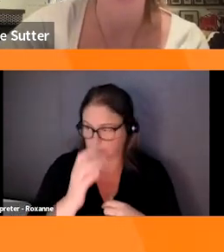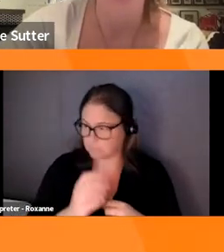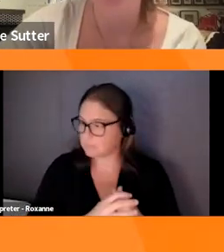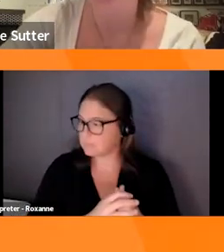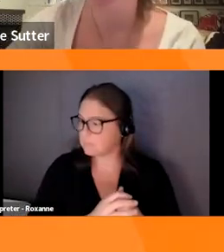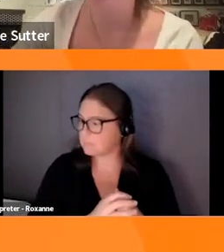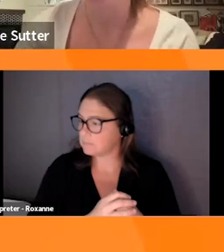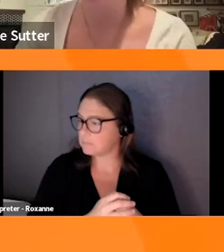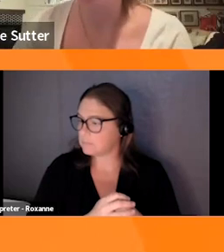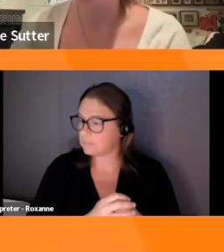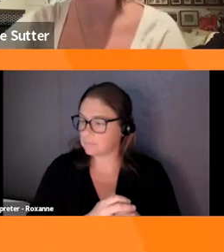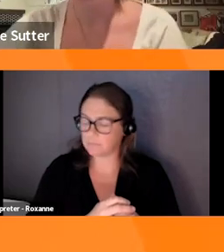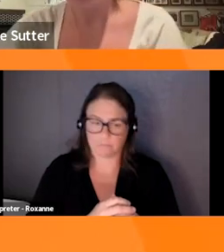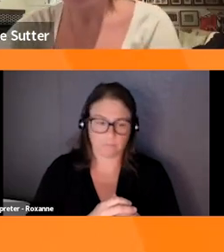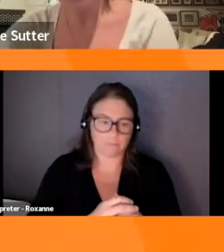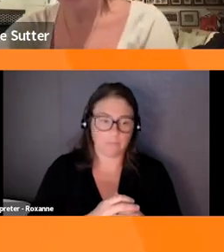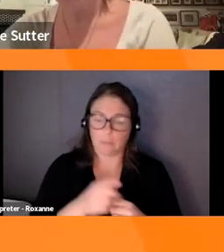This is our KPI workbook.